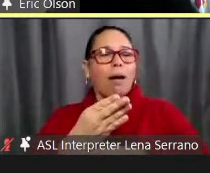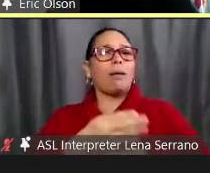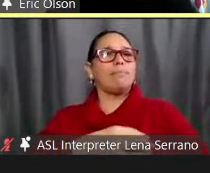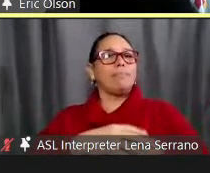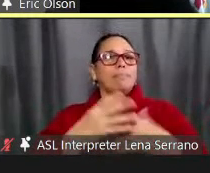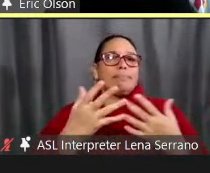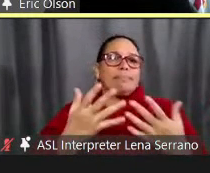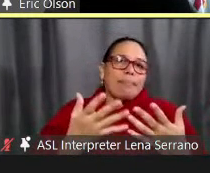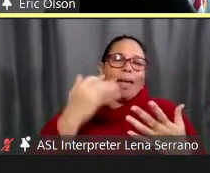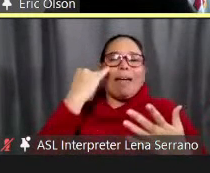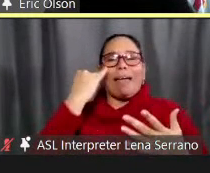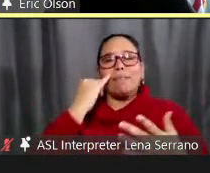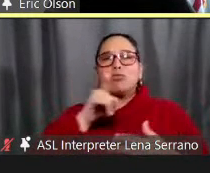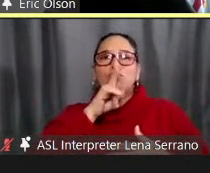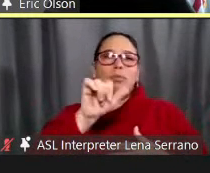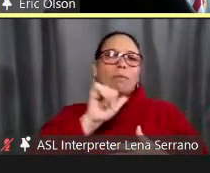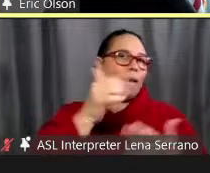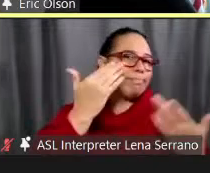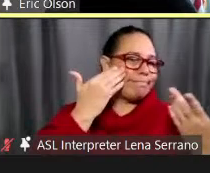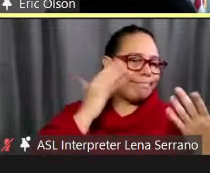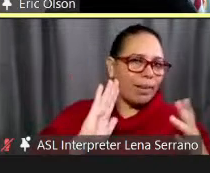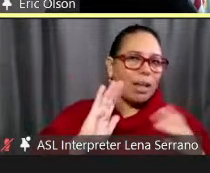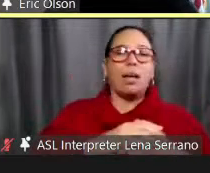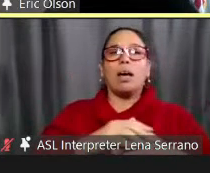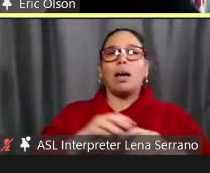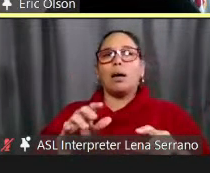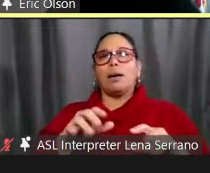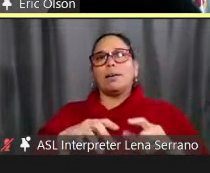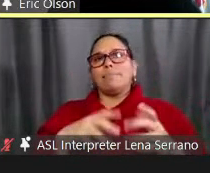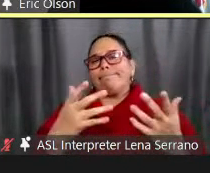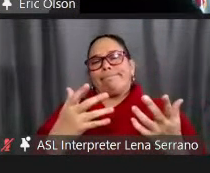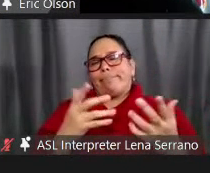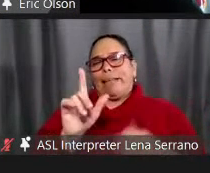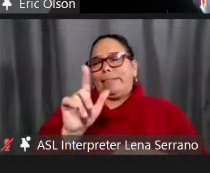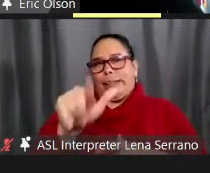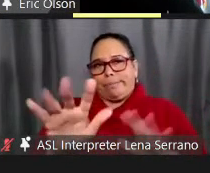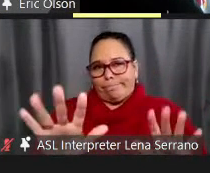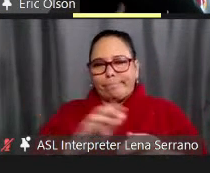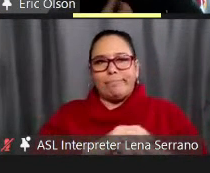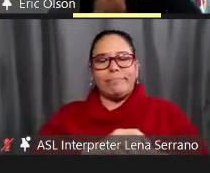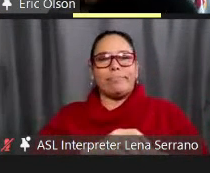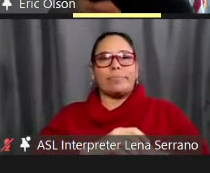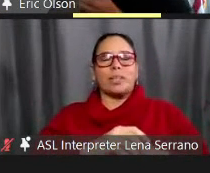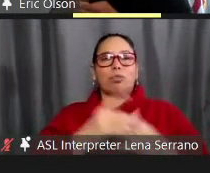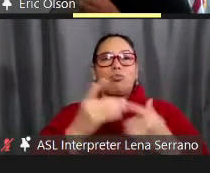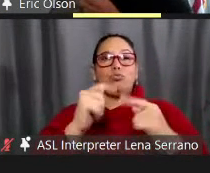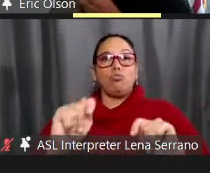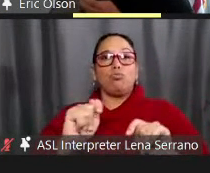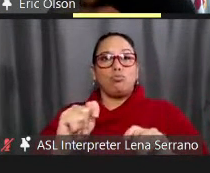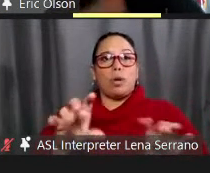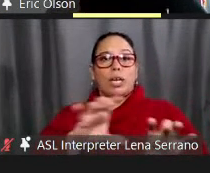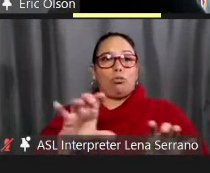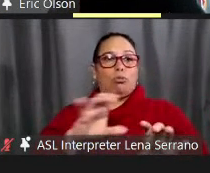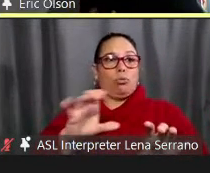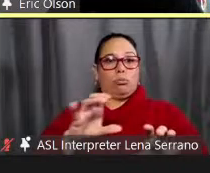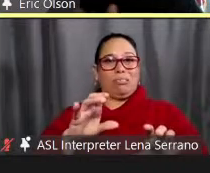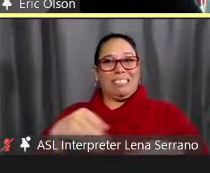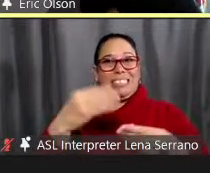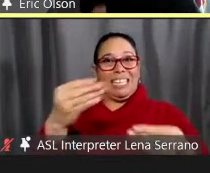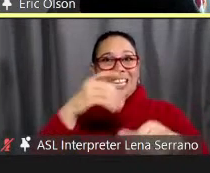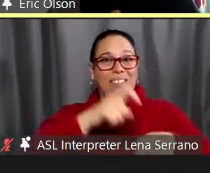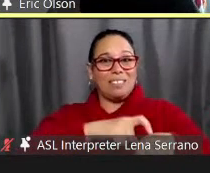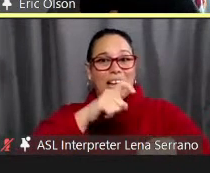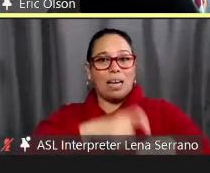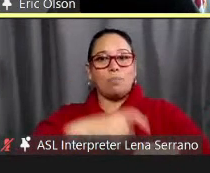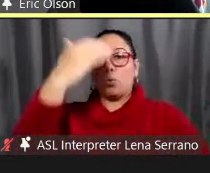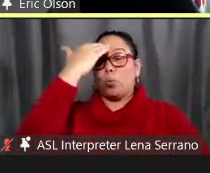can produce that for this gentleman is consequential. What he's ultimately trying to do is buy some time. And we know based